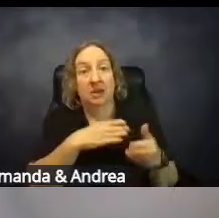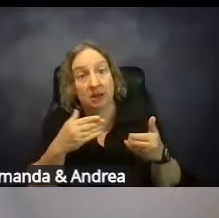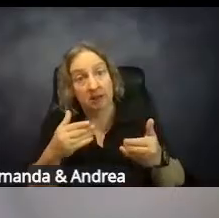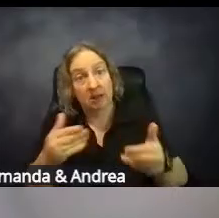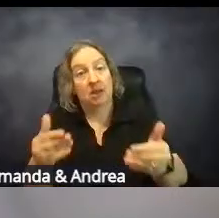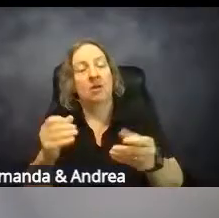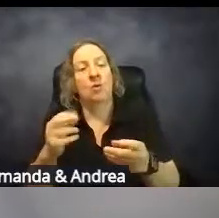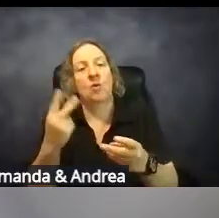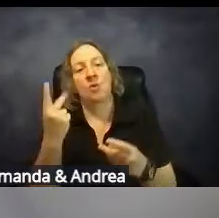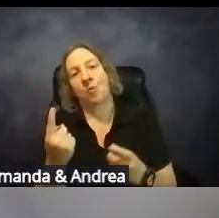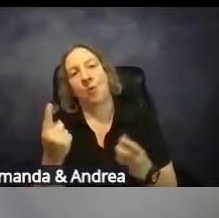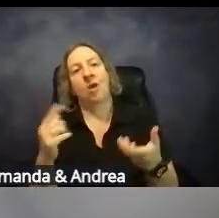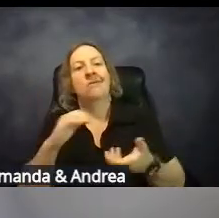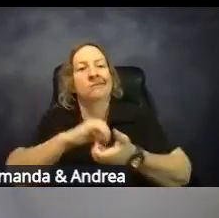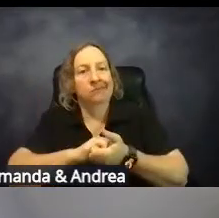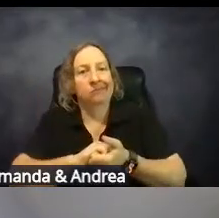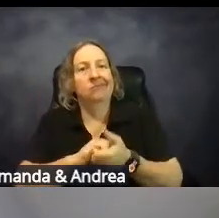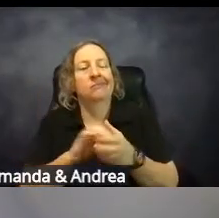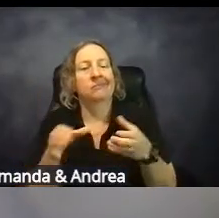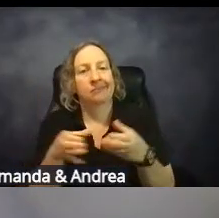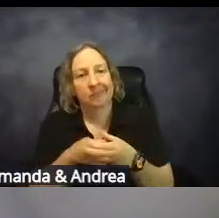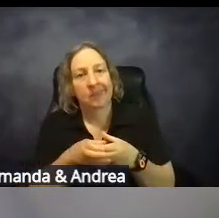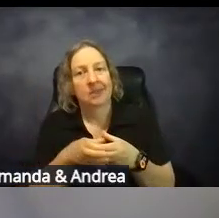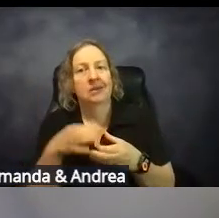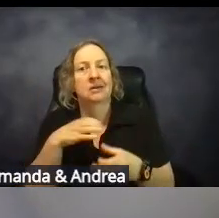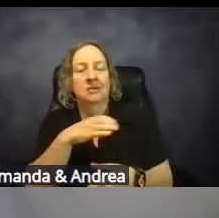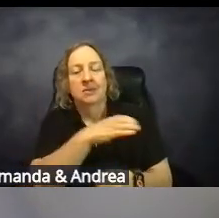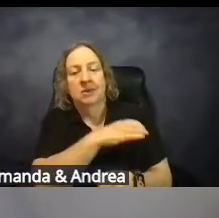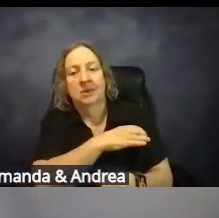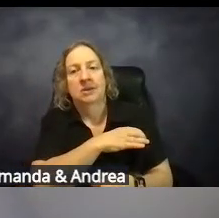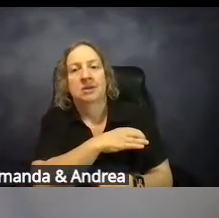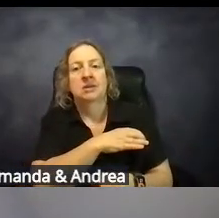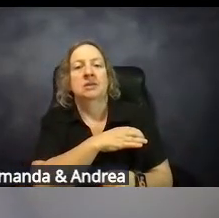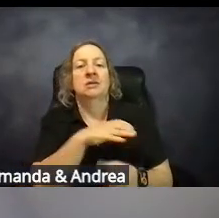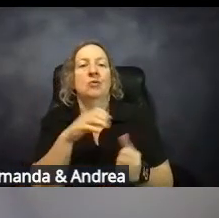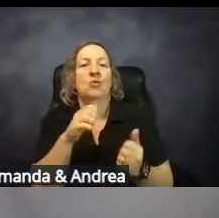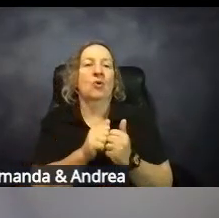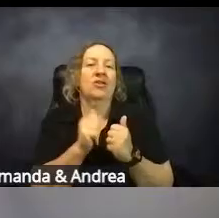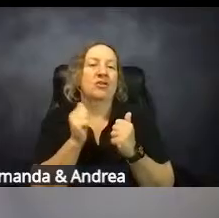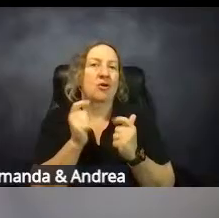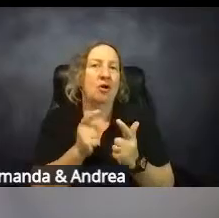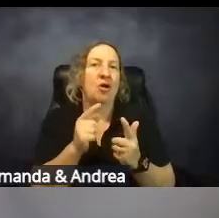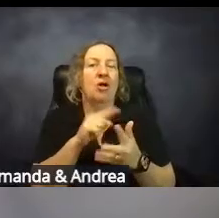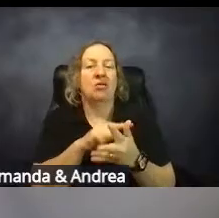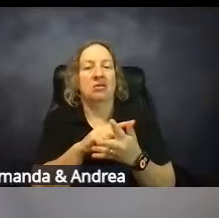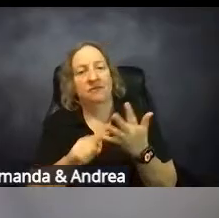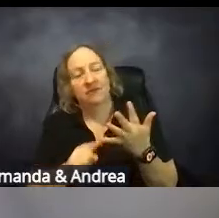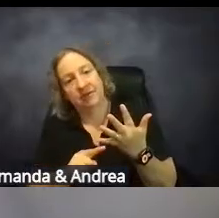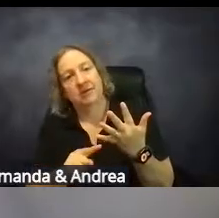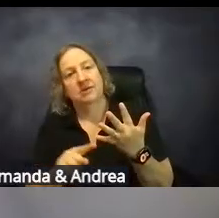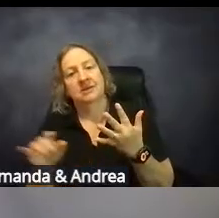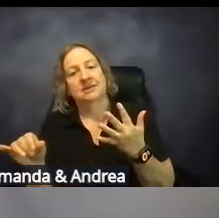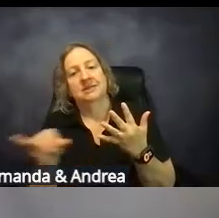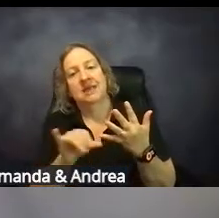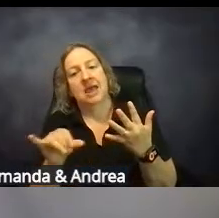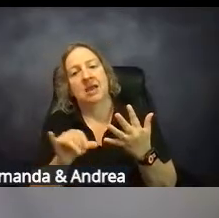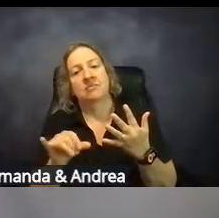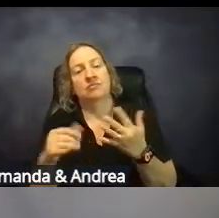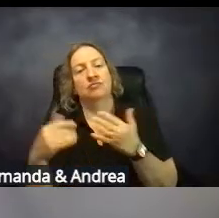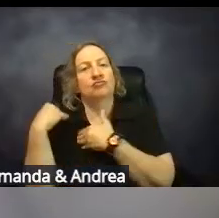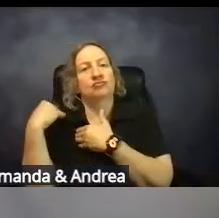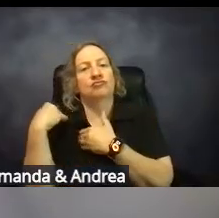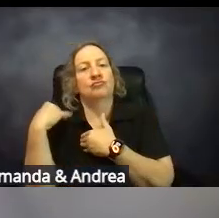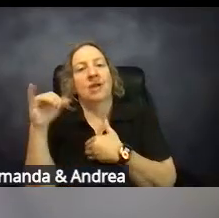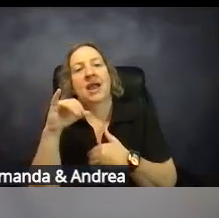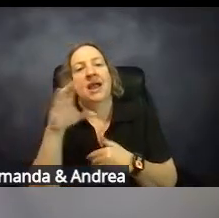1 consolidated committee that has all of the charges of the Community